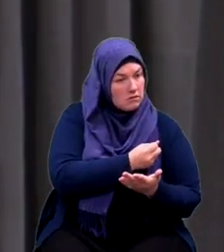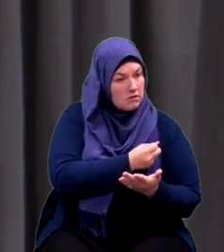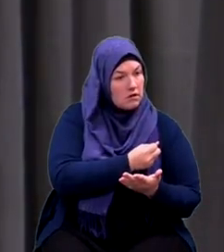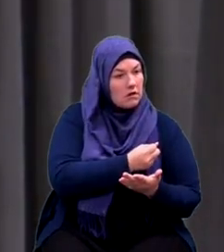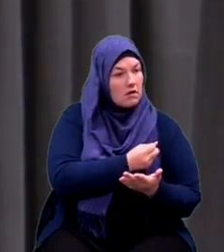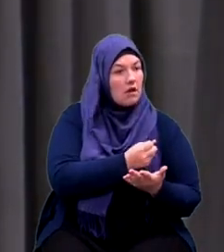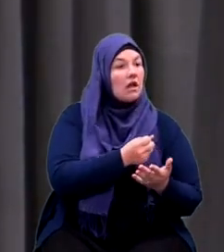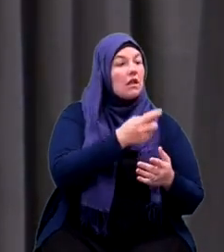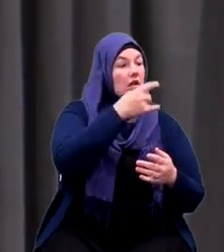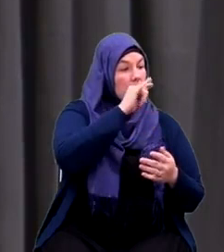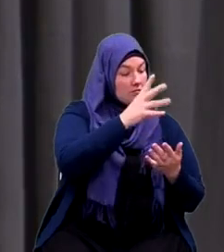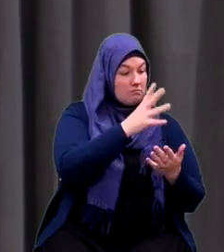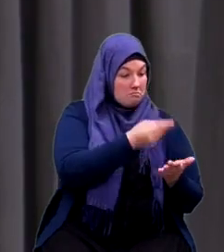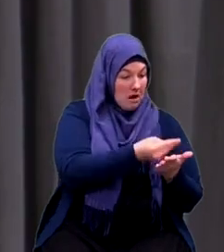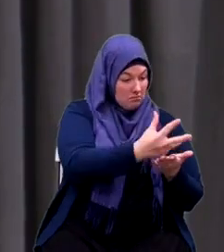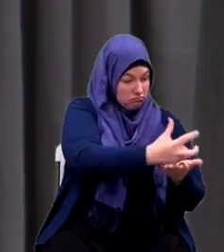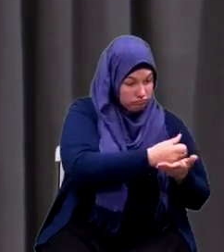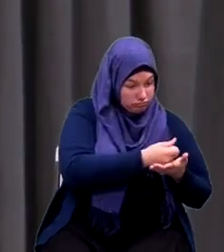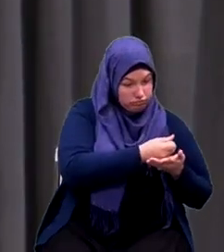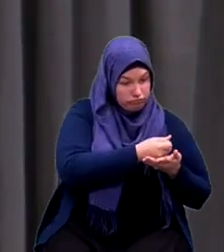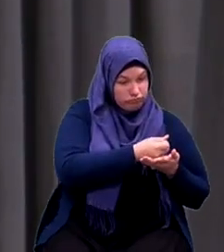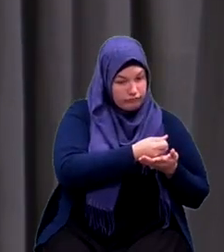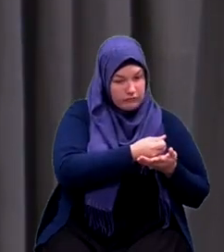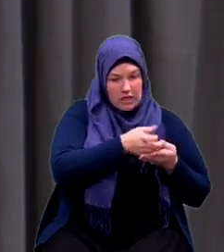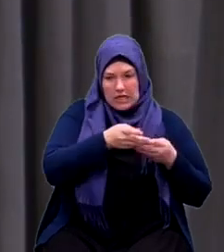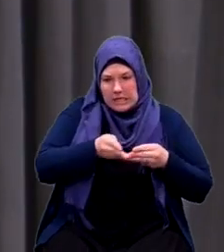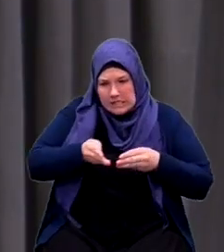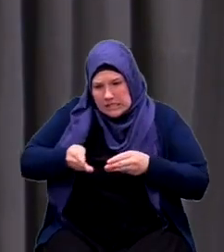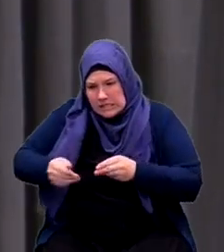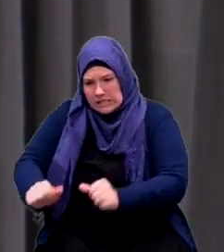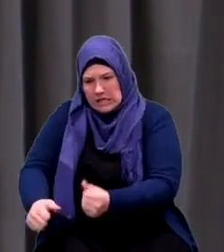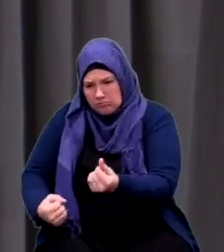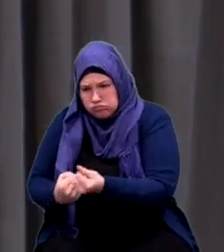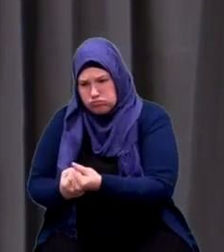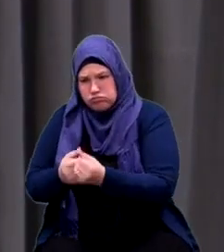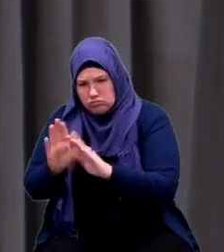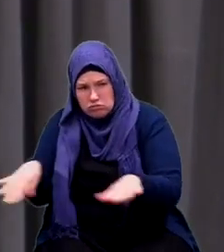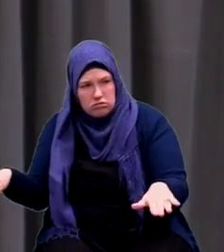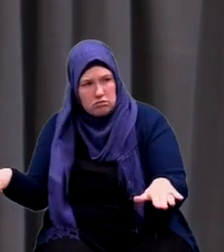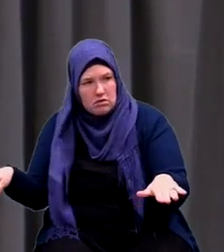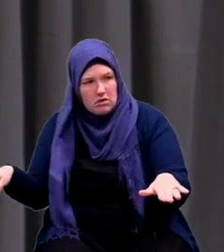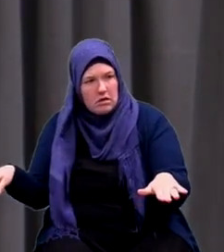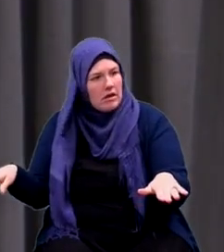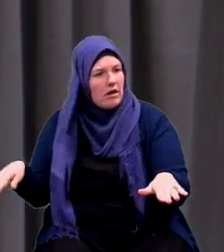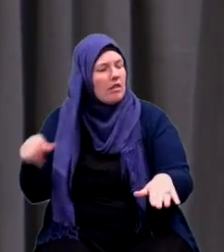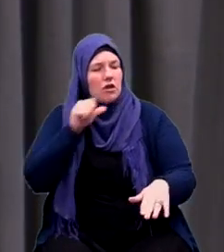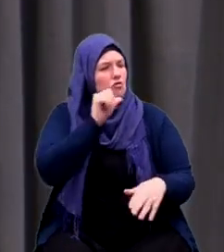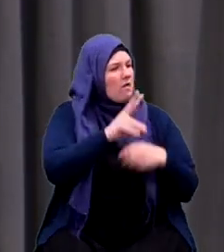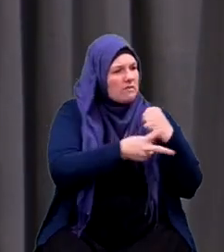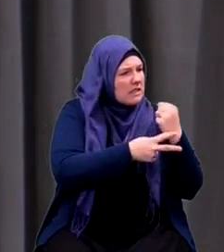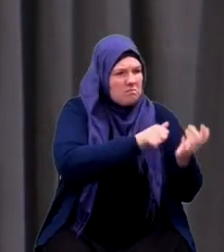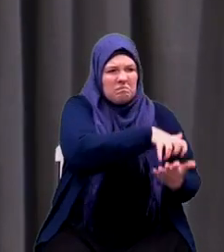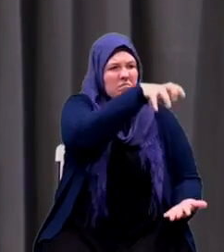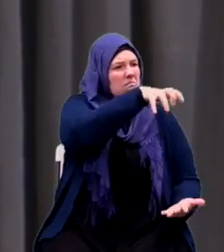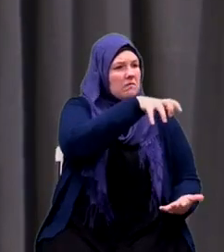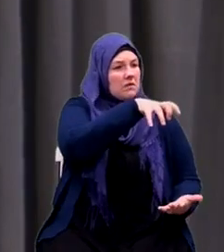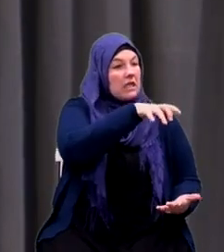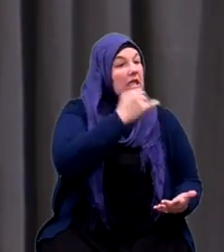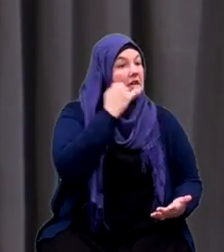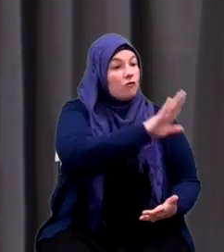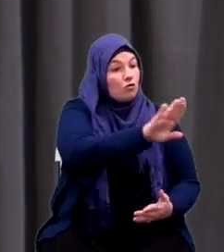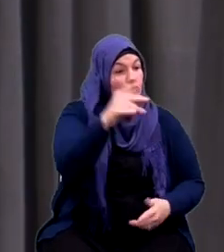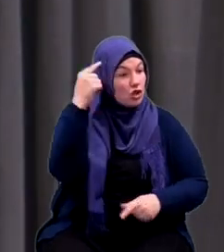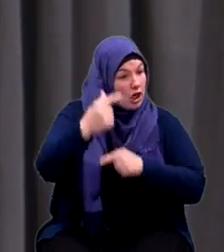it, all of it. So they don't have saving, they don't have investment, except for very few. If your